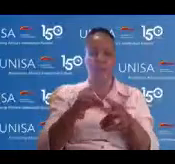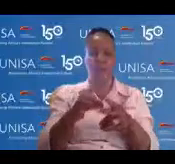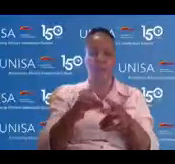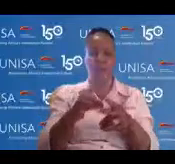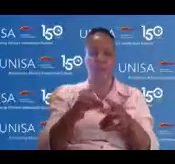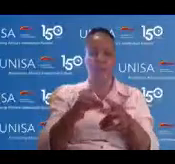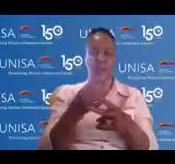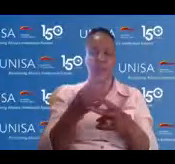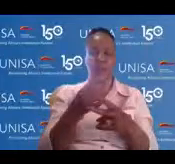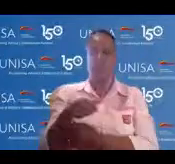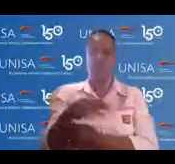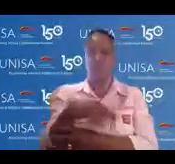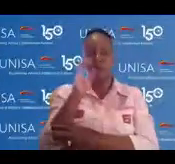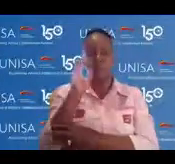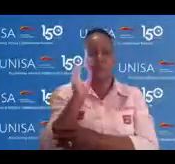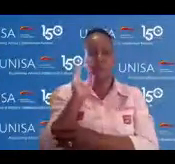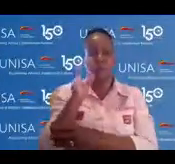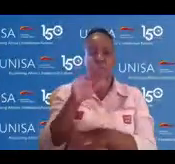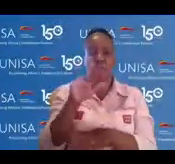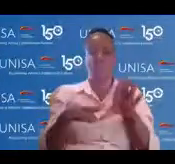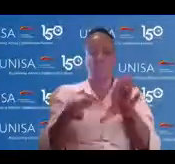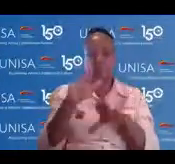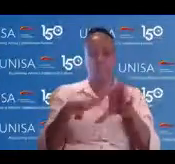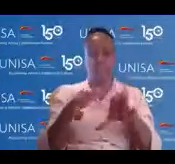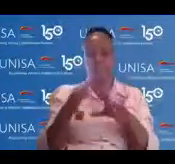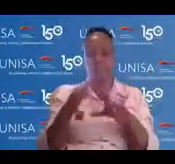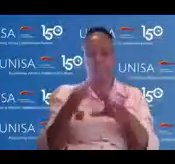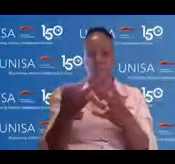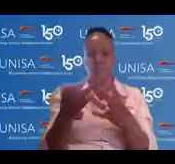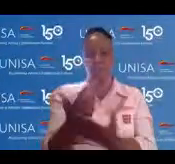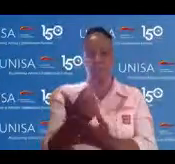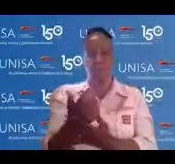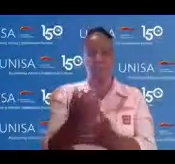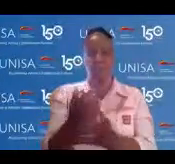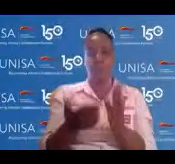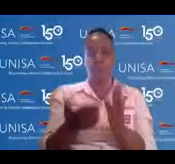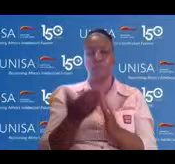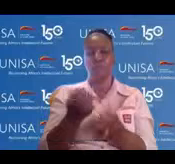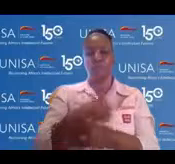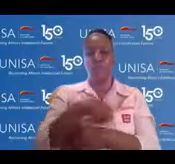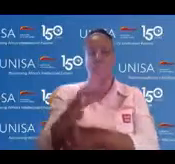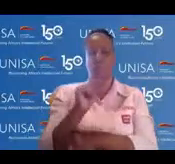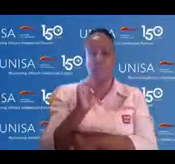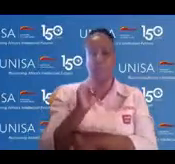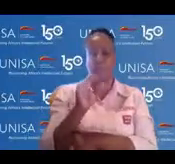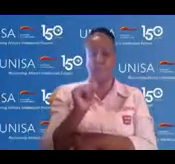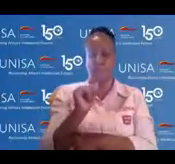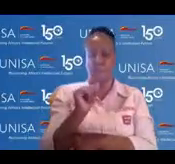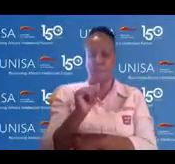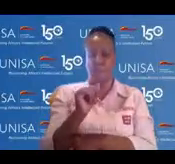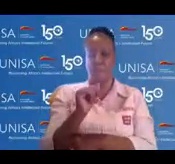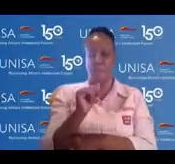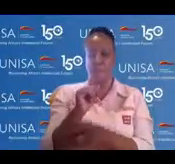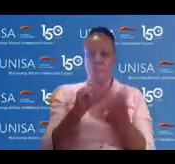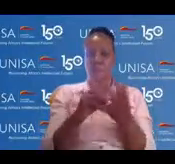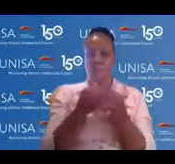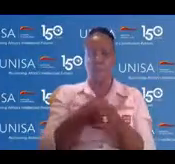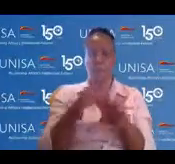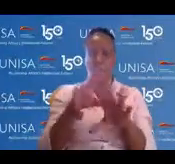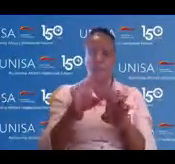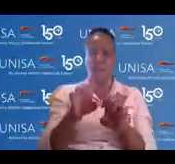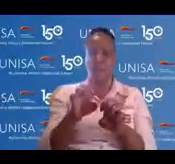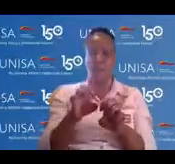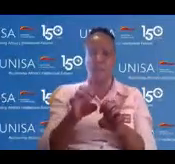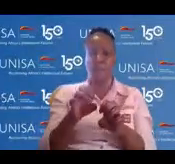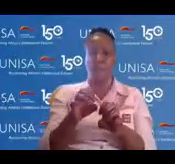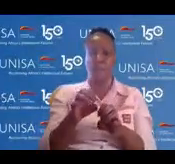those steps. Go to my UNISA, click on the myExams button, select the